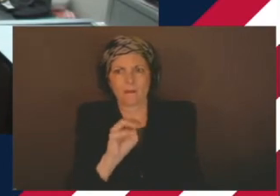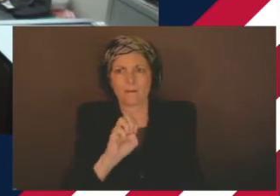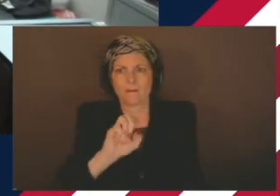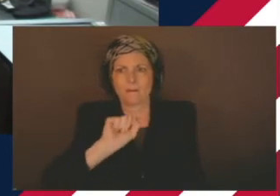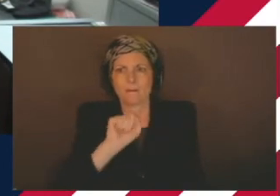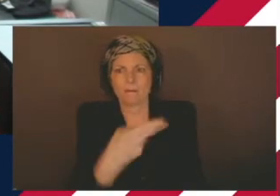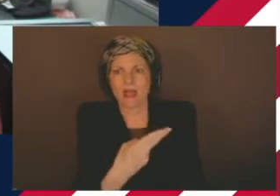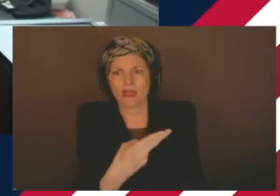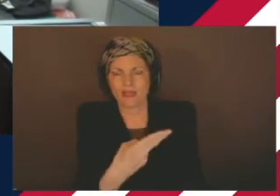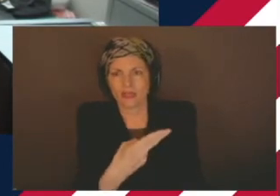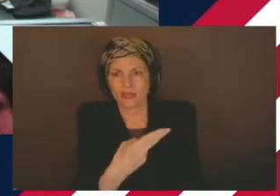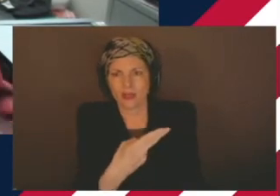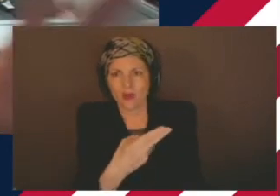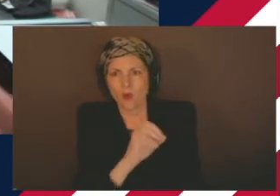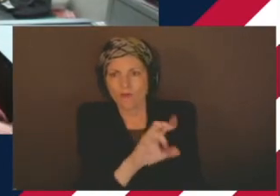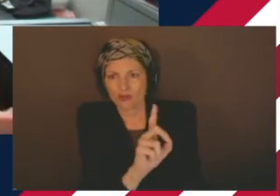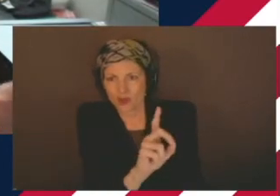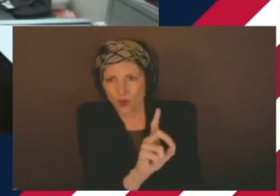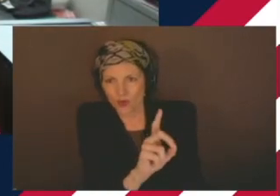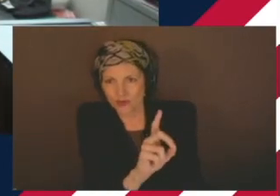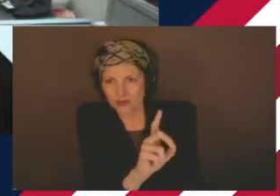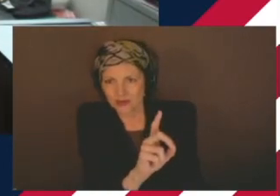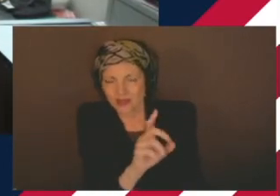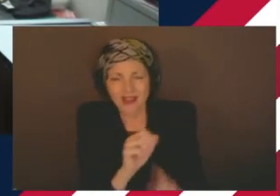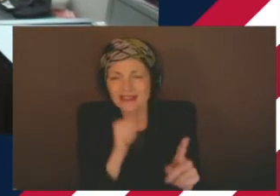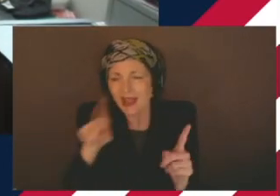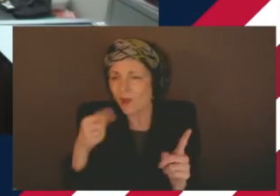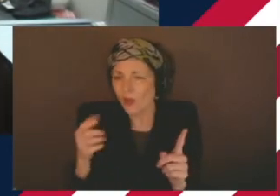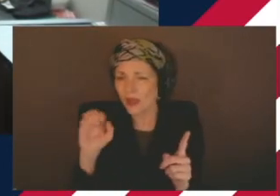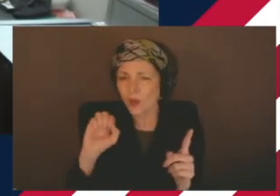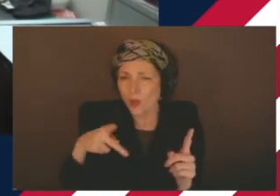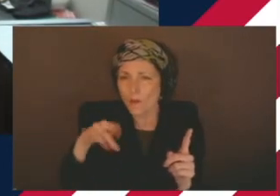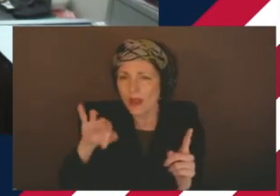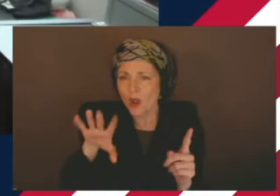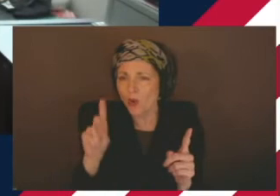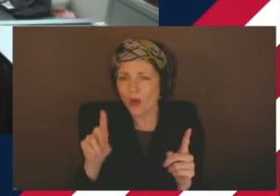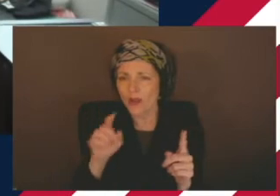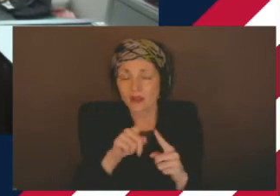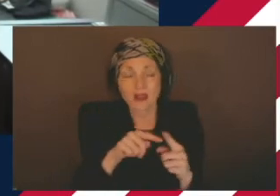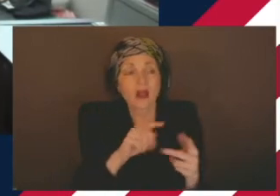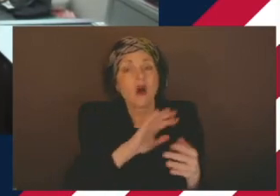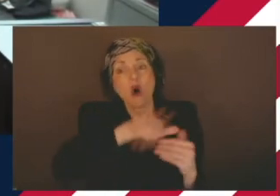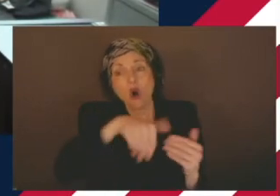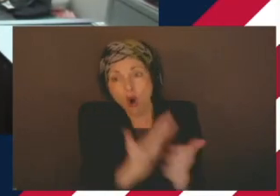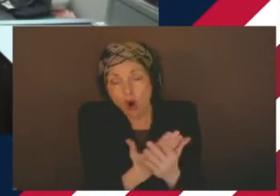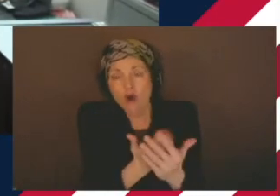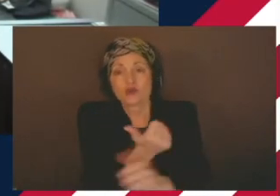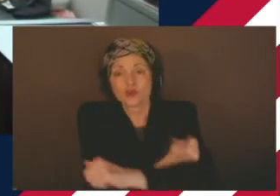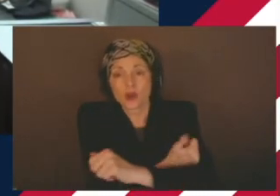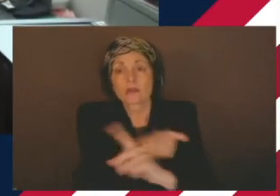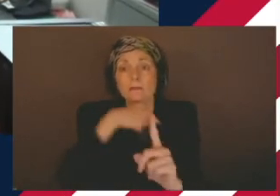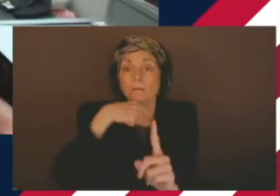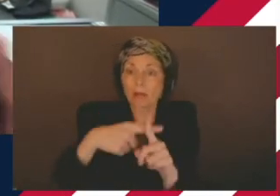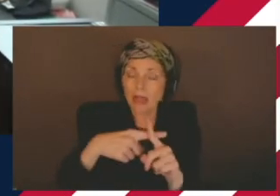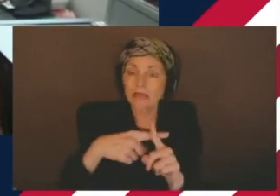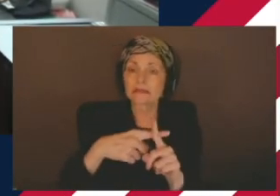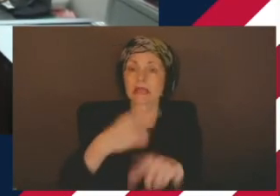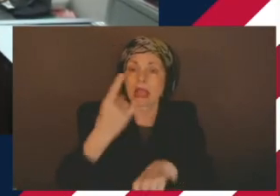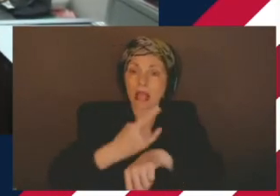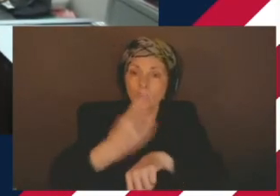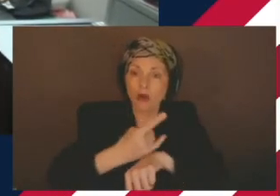We need to be looking at all drugs, including alcohol. So federal funding that comes down needs to be inclusive of